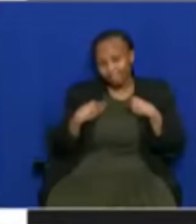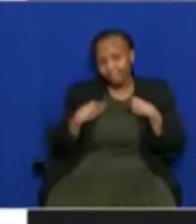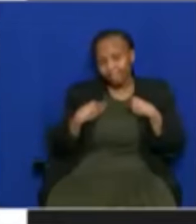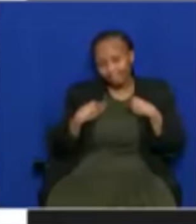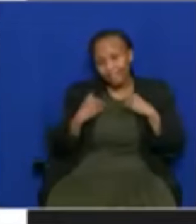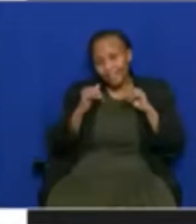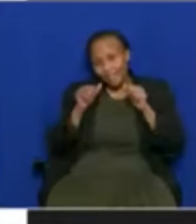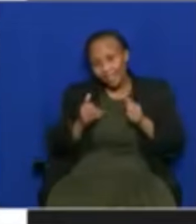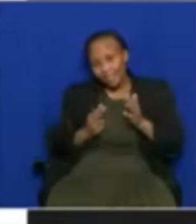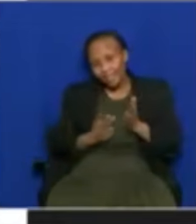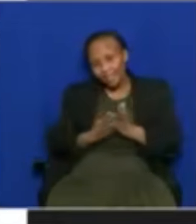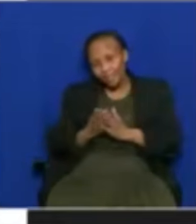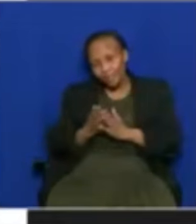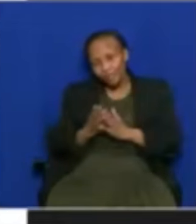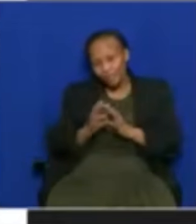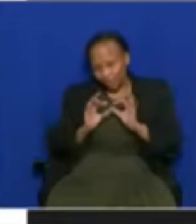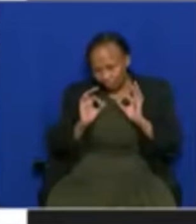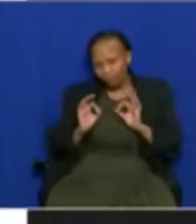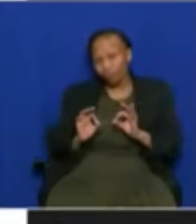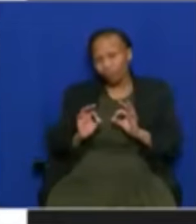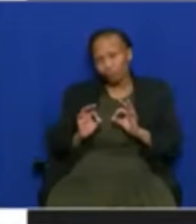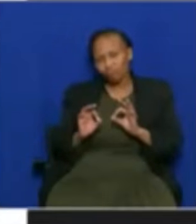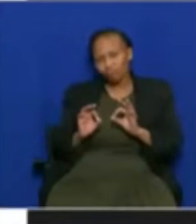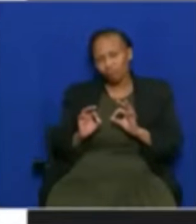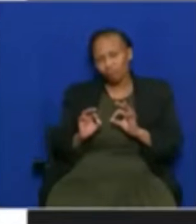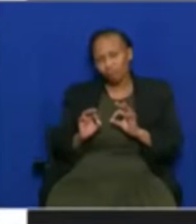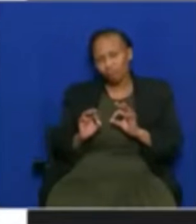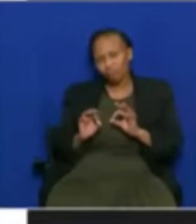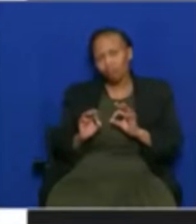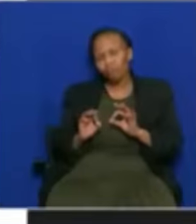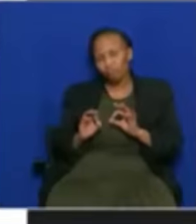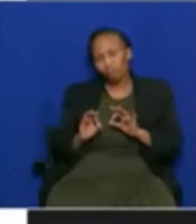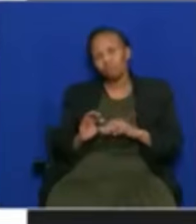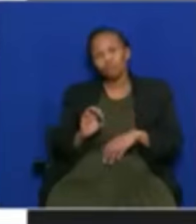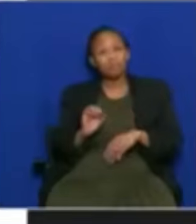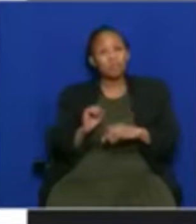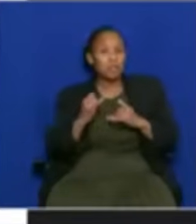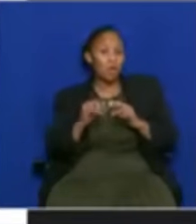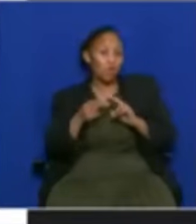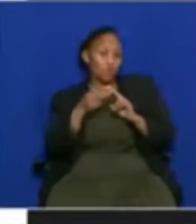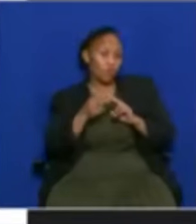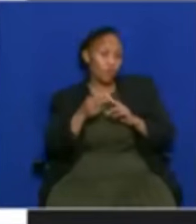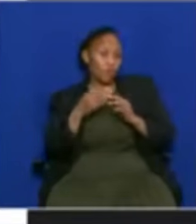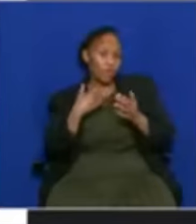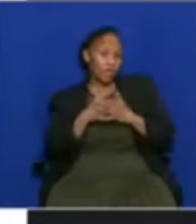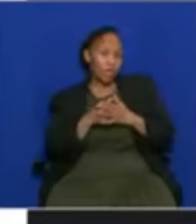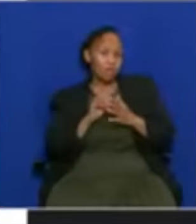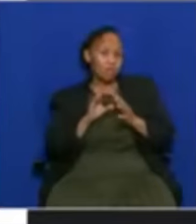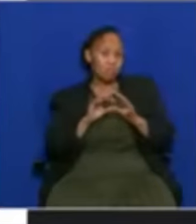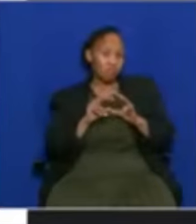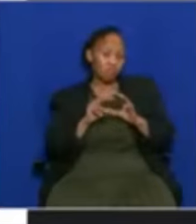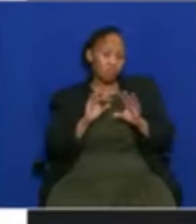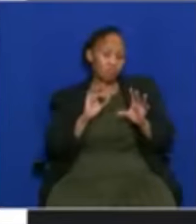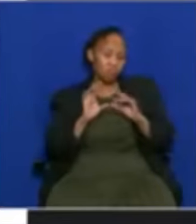that SAPS and this unit can draw from members of the general public.